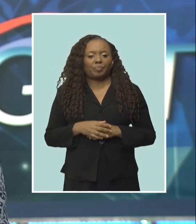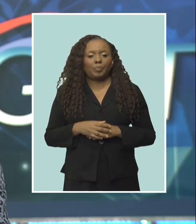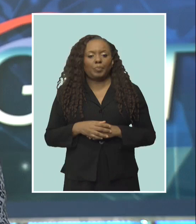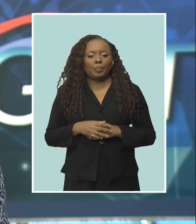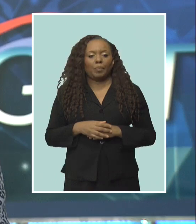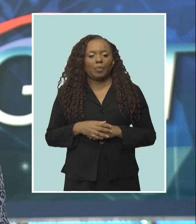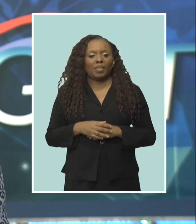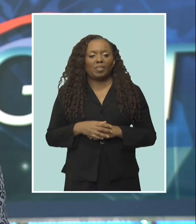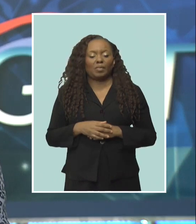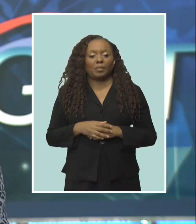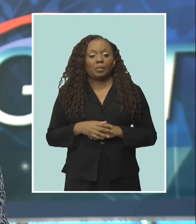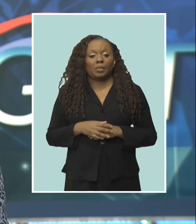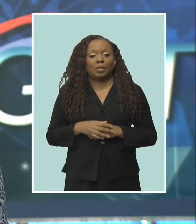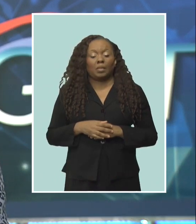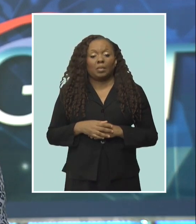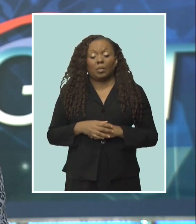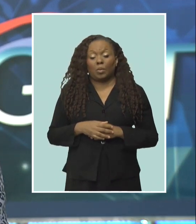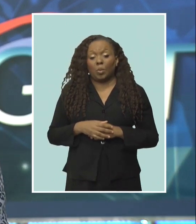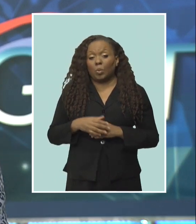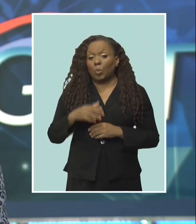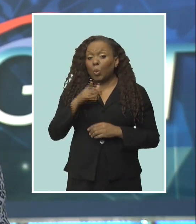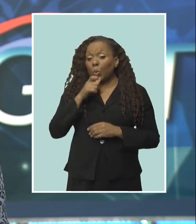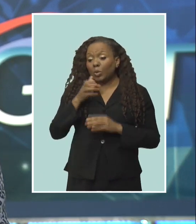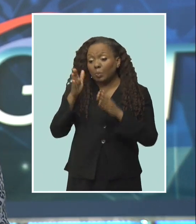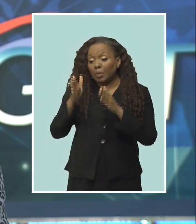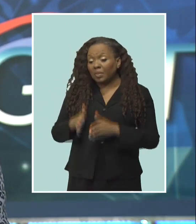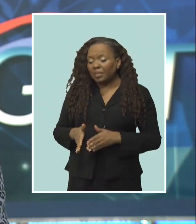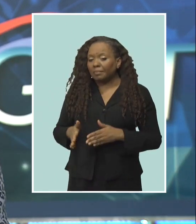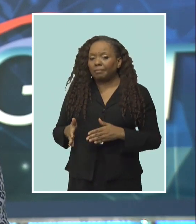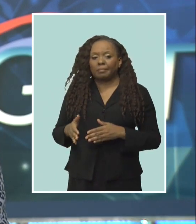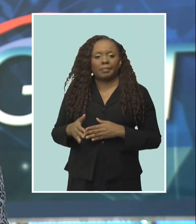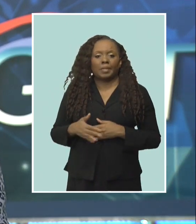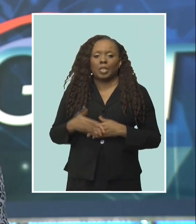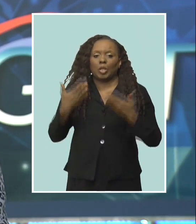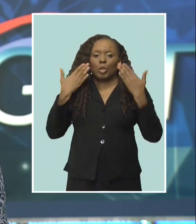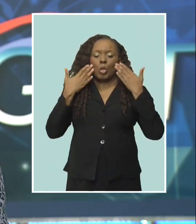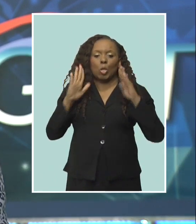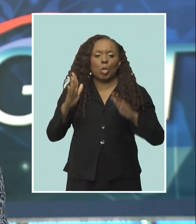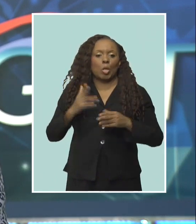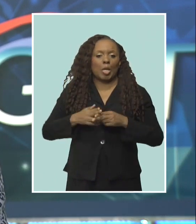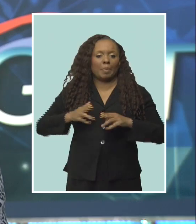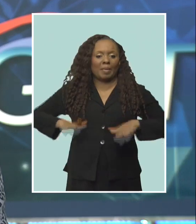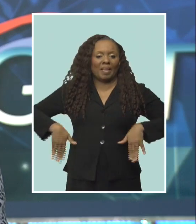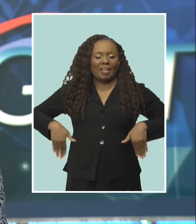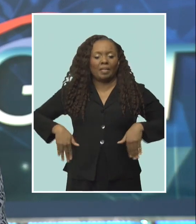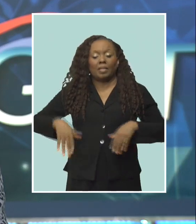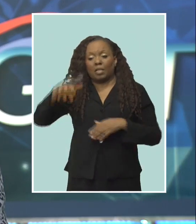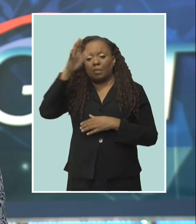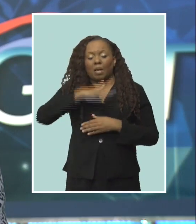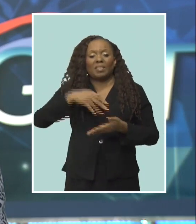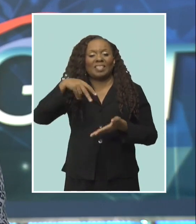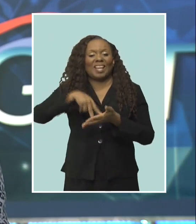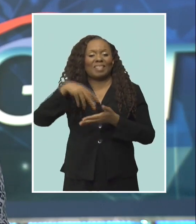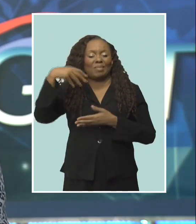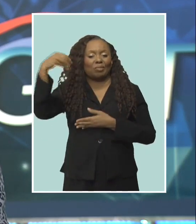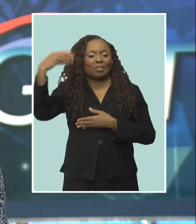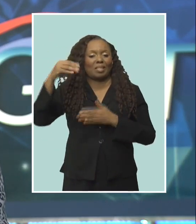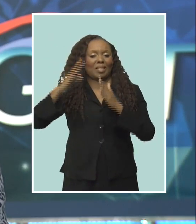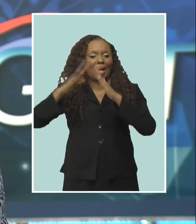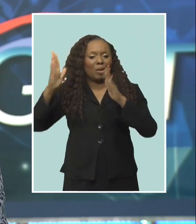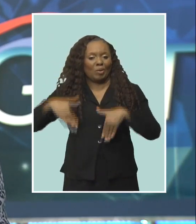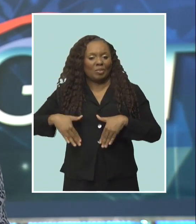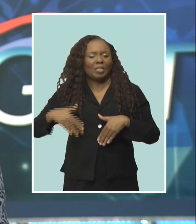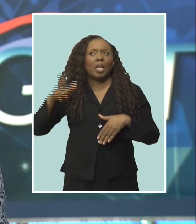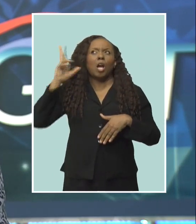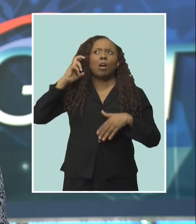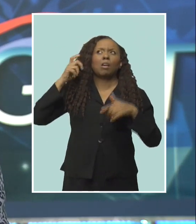victim, whose identity has not been revealed, was standing outside of his residence when he heard a number of gunshots and after